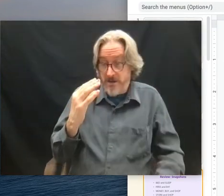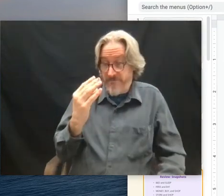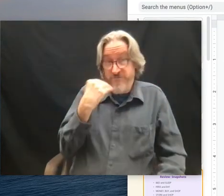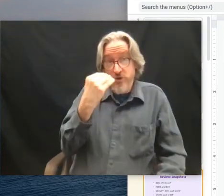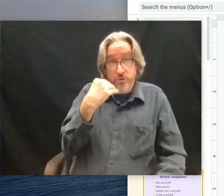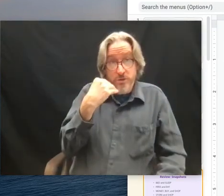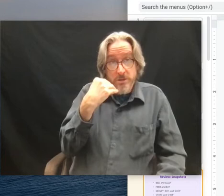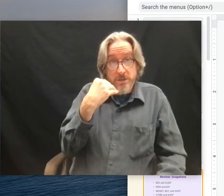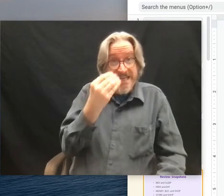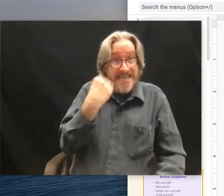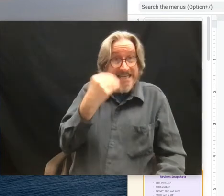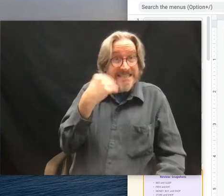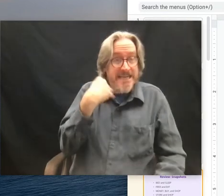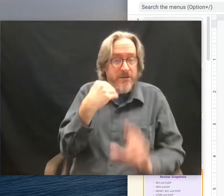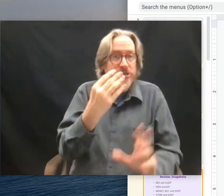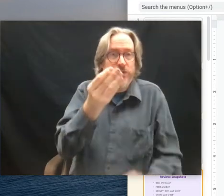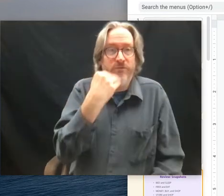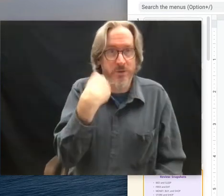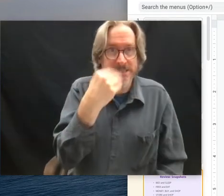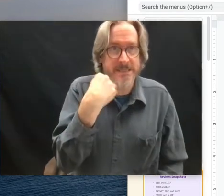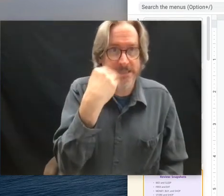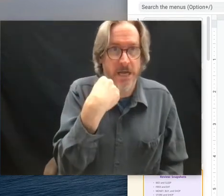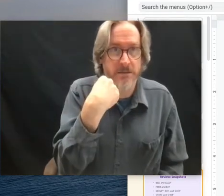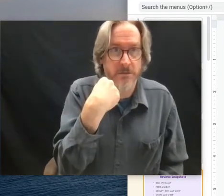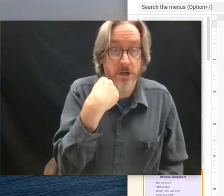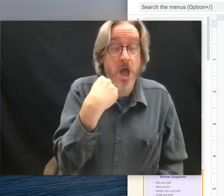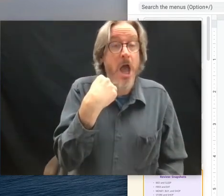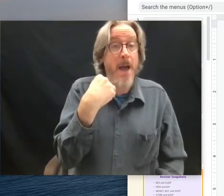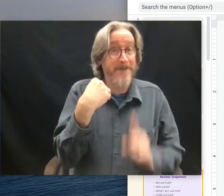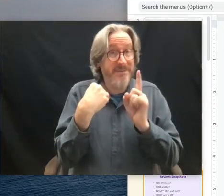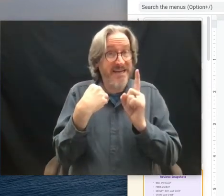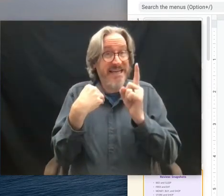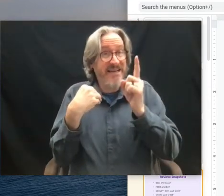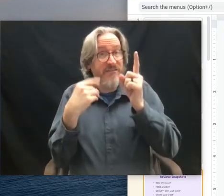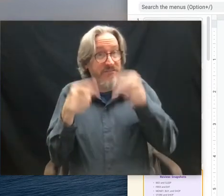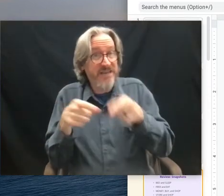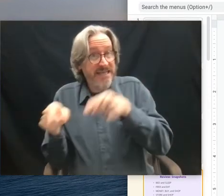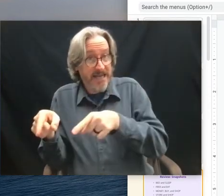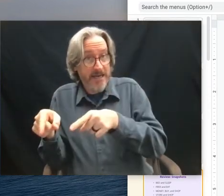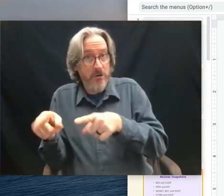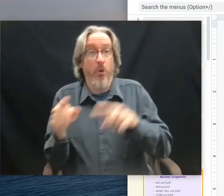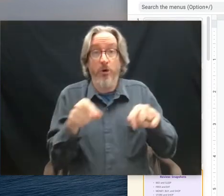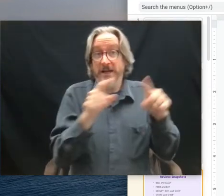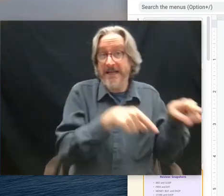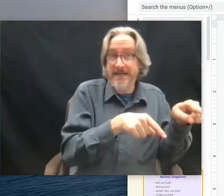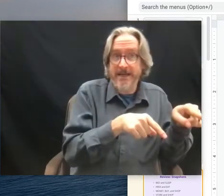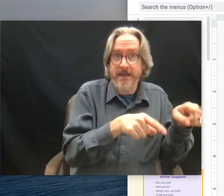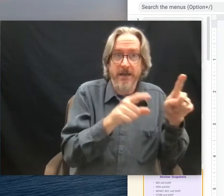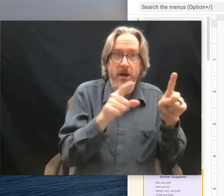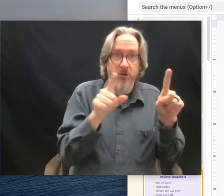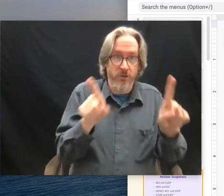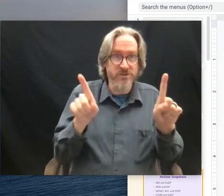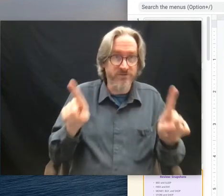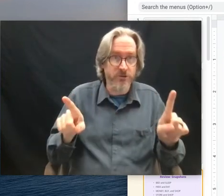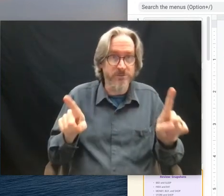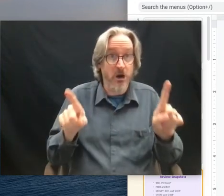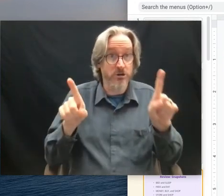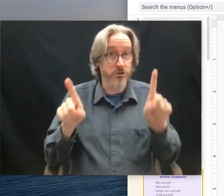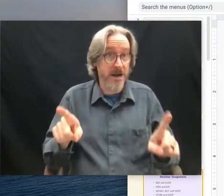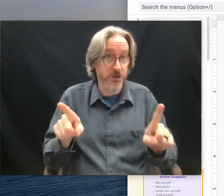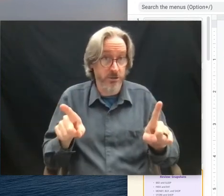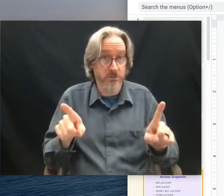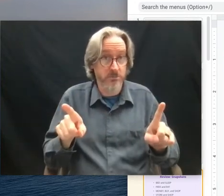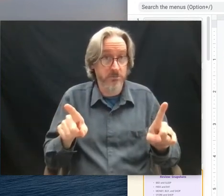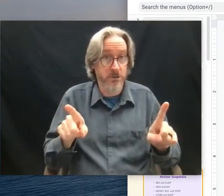So food, eat. So food is this sign, but feeding or eating, those verbs